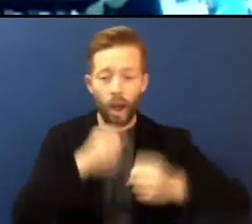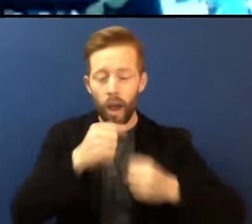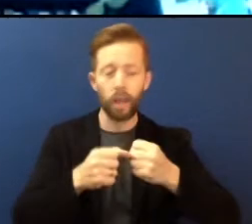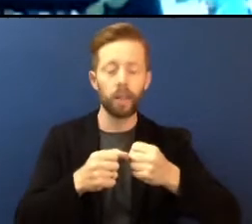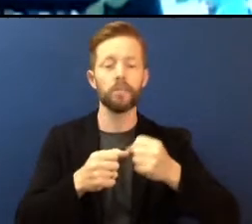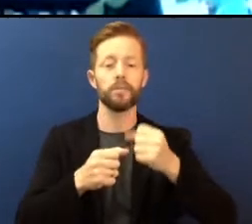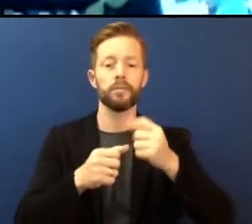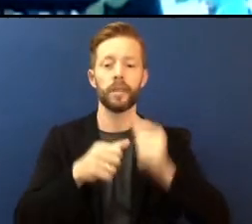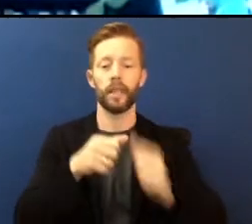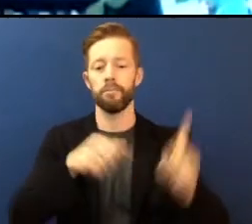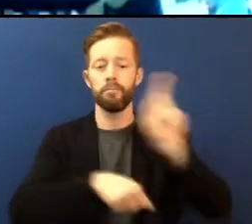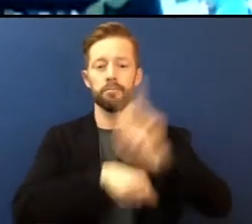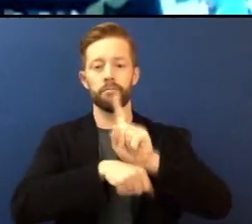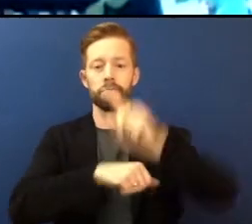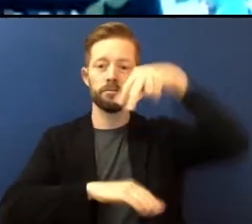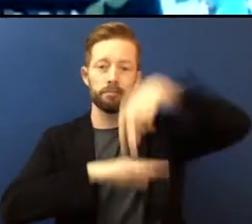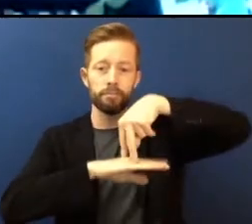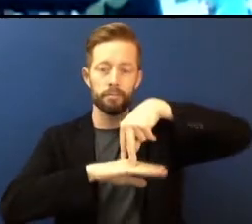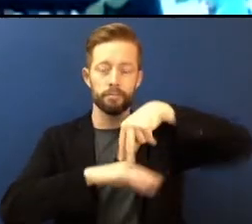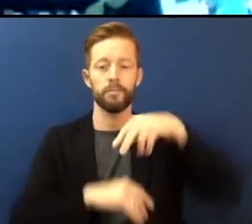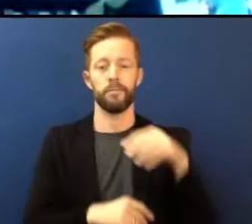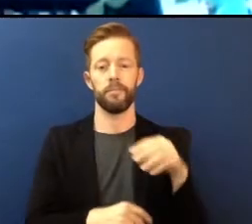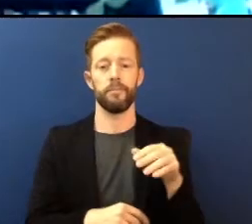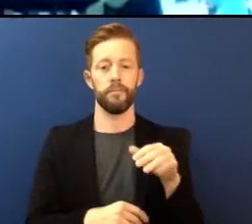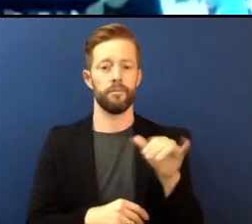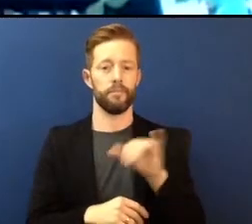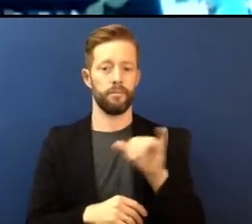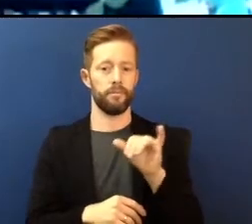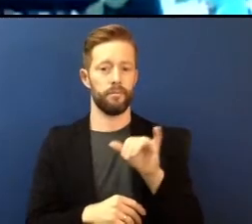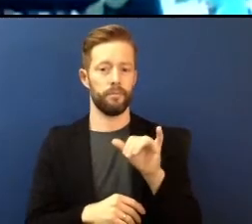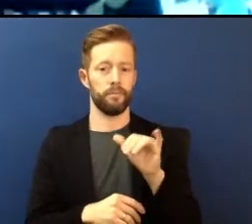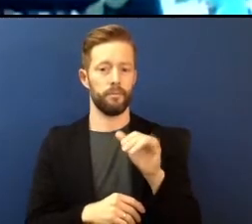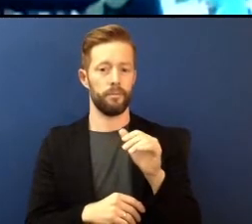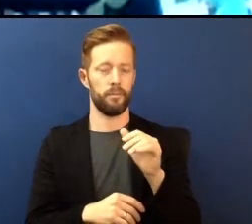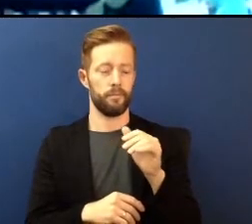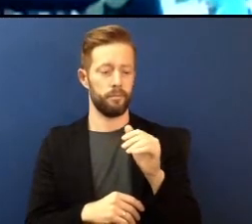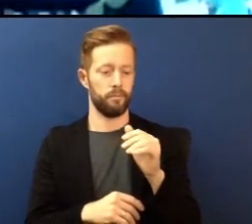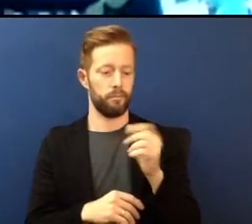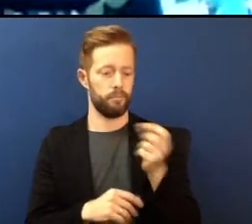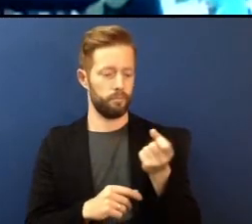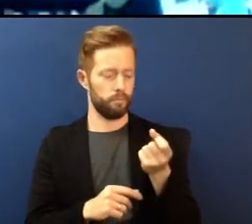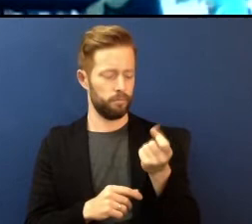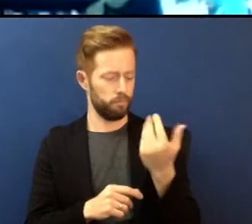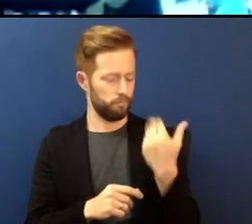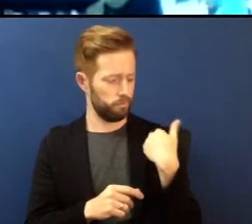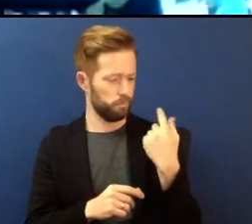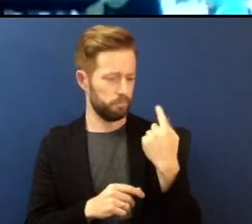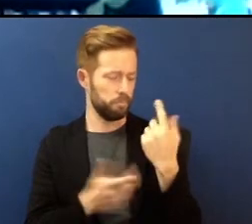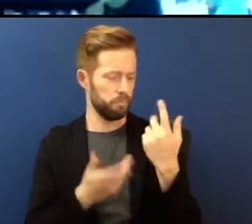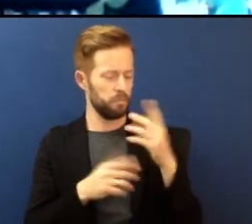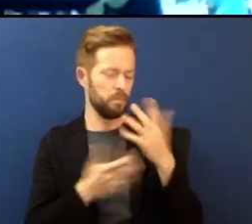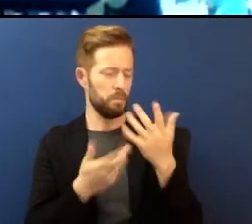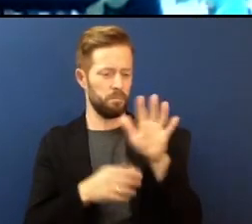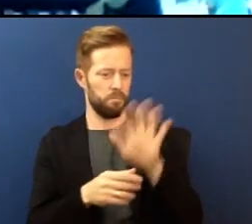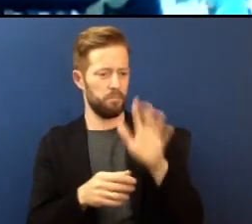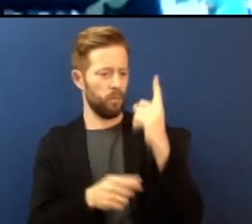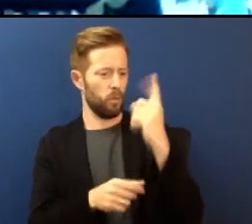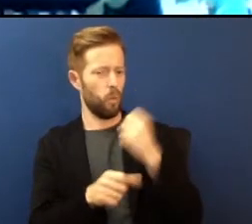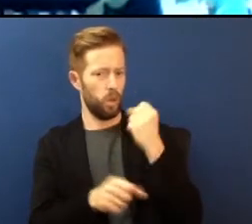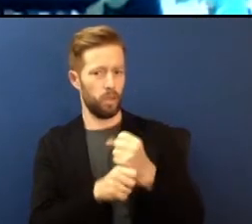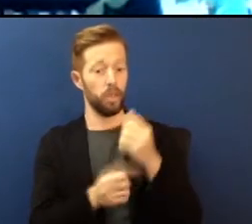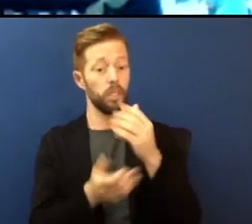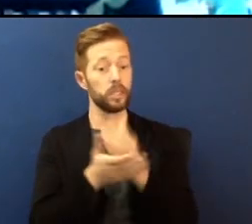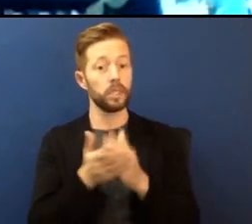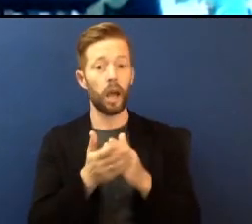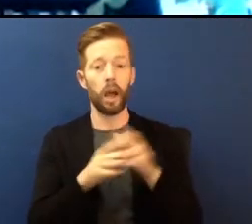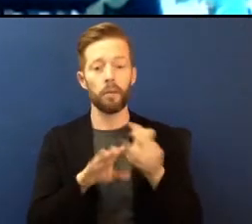to crawl, and then they can stand and they navigate, and by a couple years or so, or even by a year of